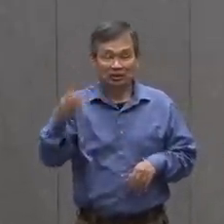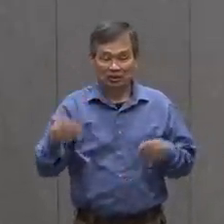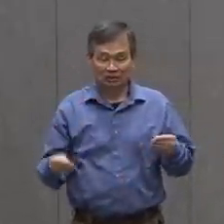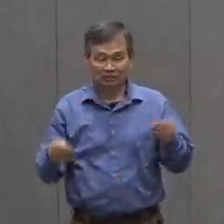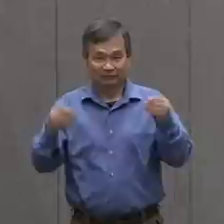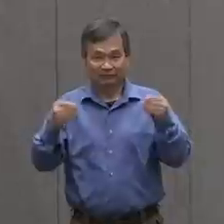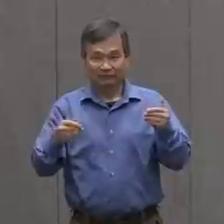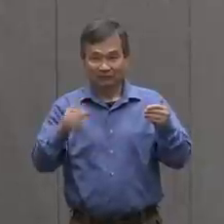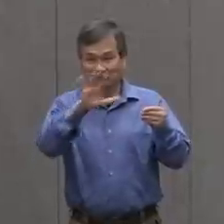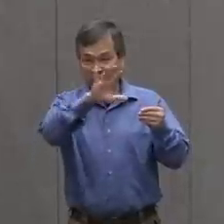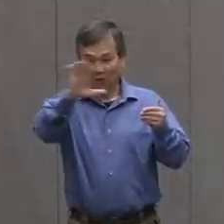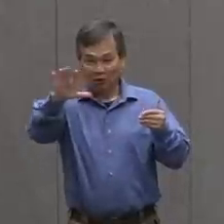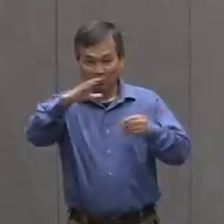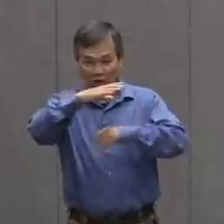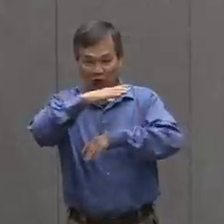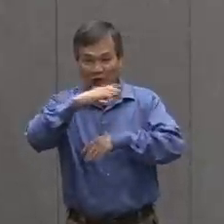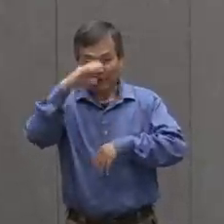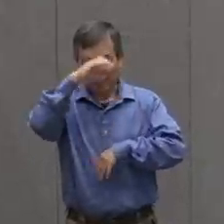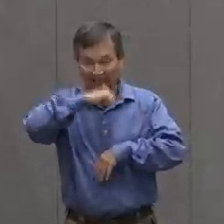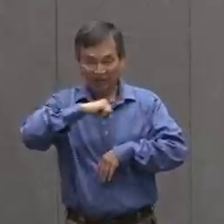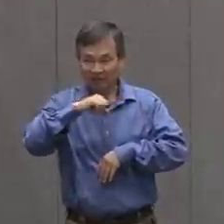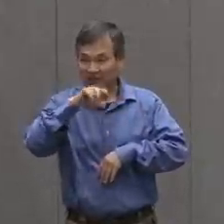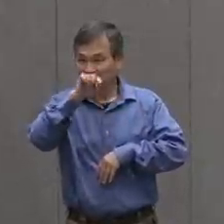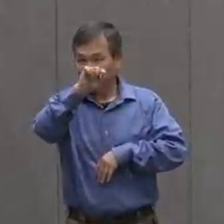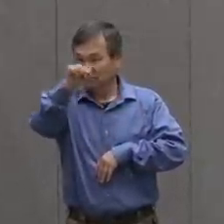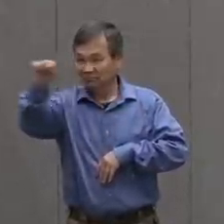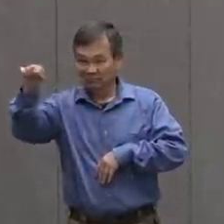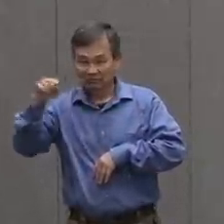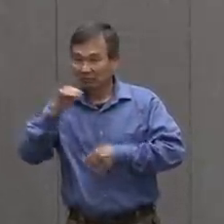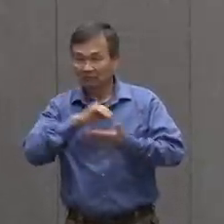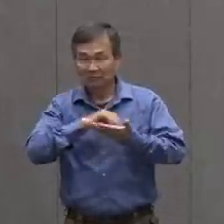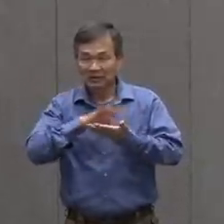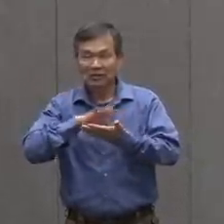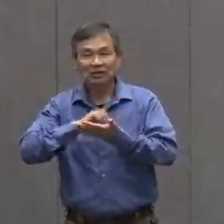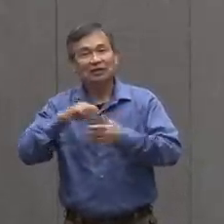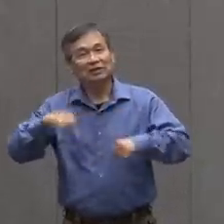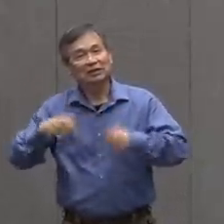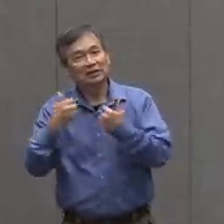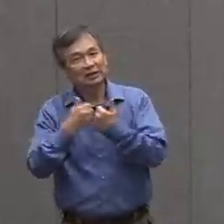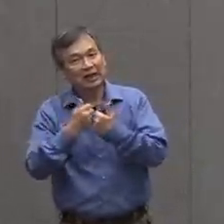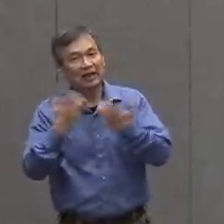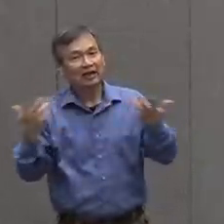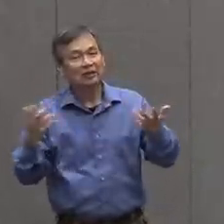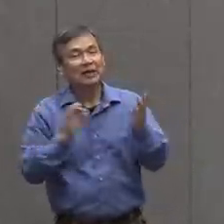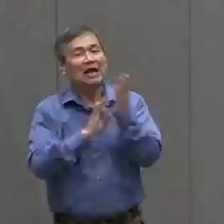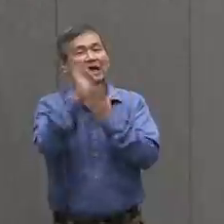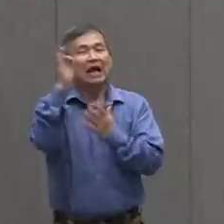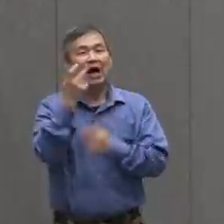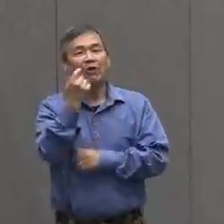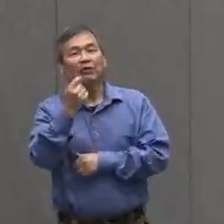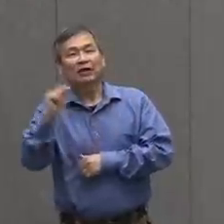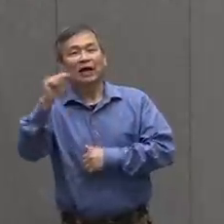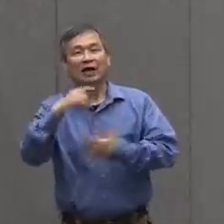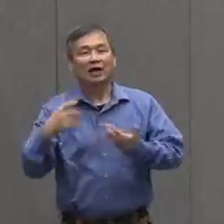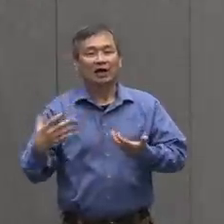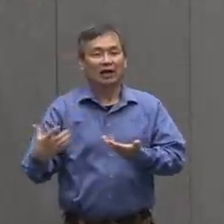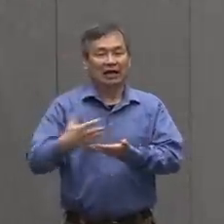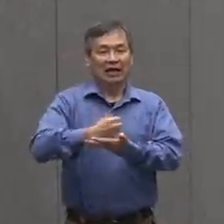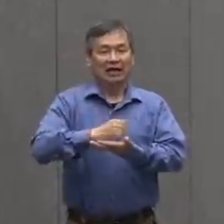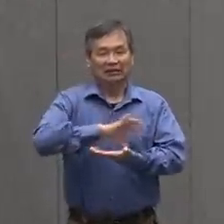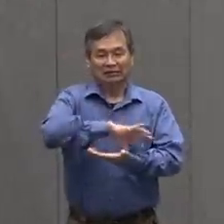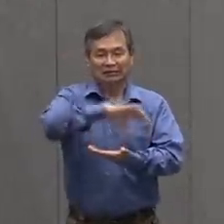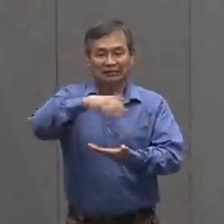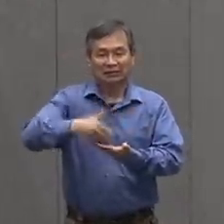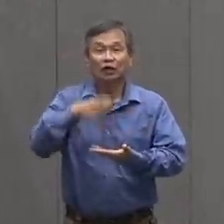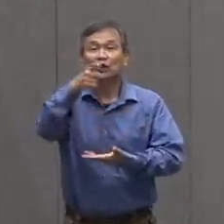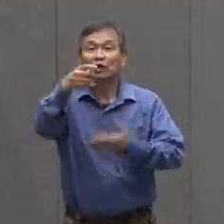for your guess and anyone else's guess who might watch with you. So this game, Count the Collection, is a game you can play wherever